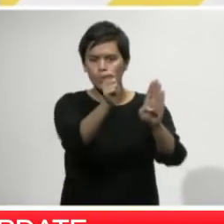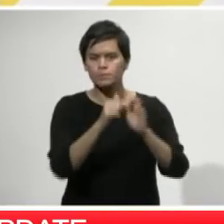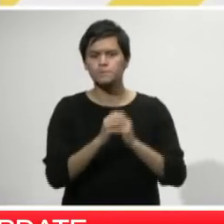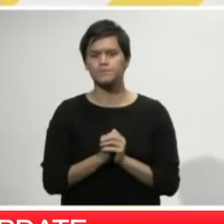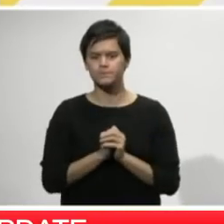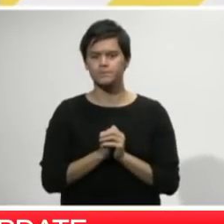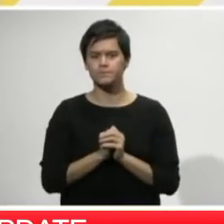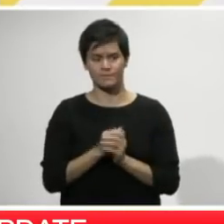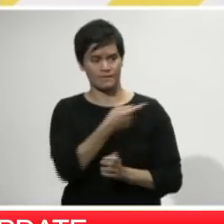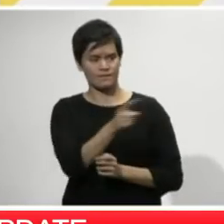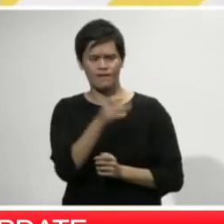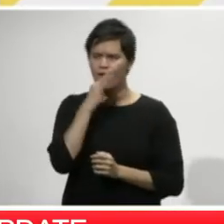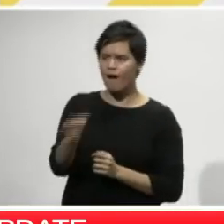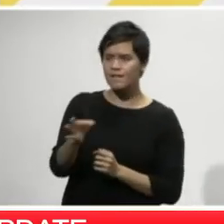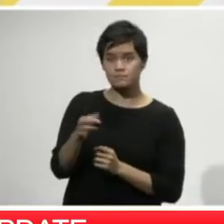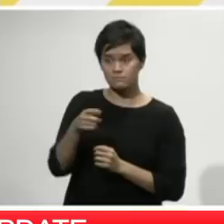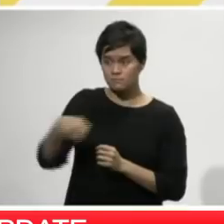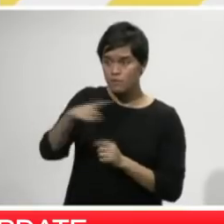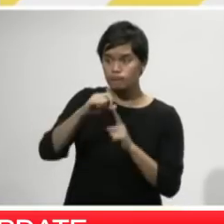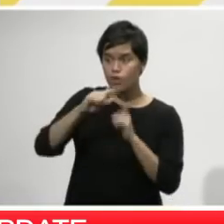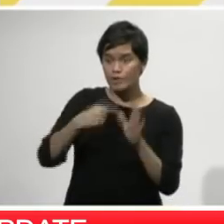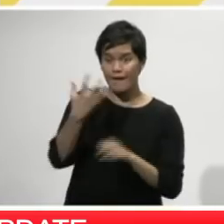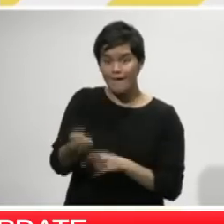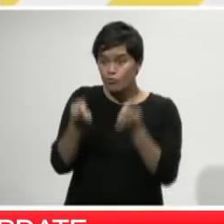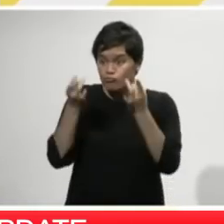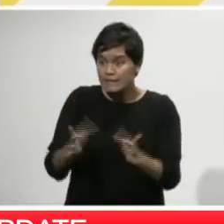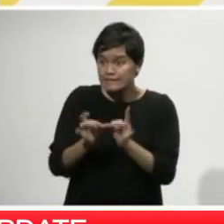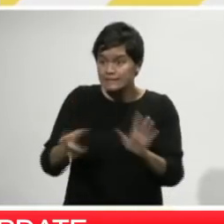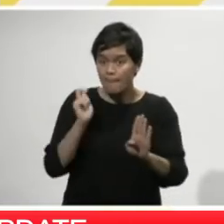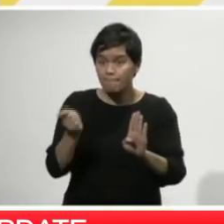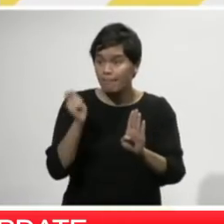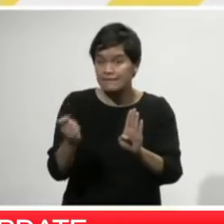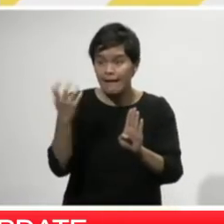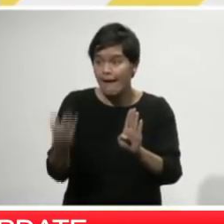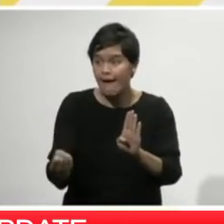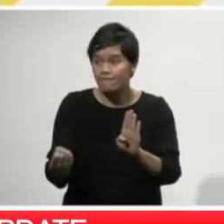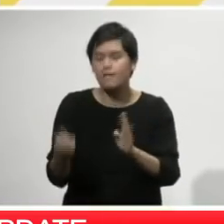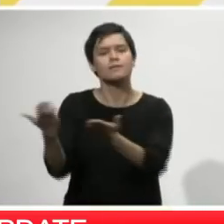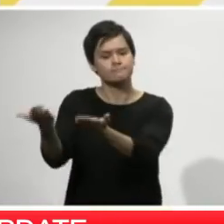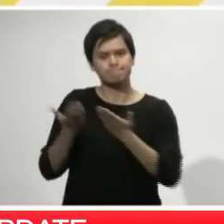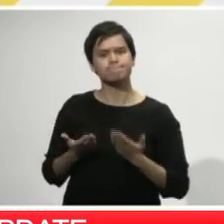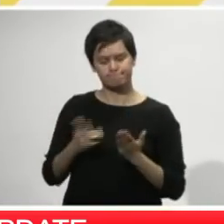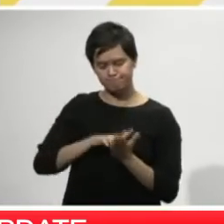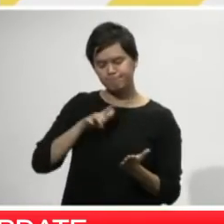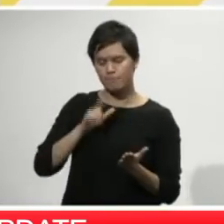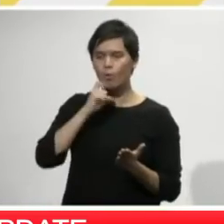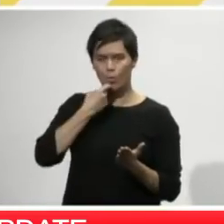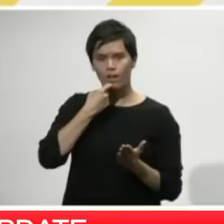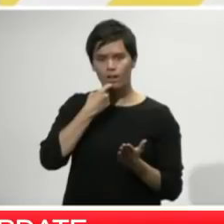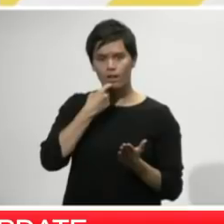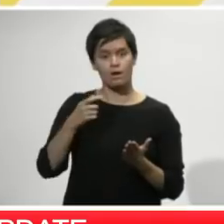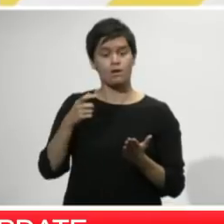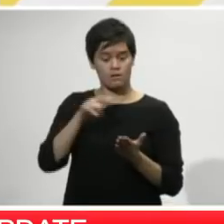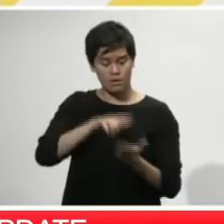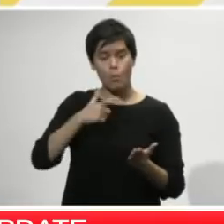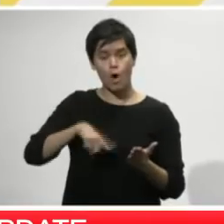as soon as the construction industry gears up again. The aim of this is to help reduce the economic impact of COVID by safeguarding